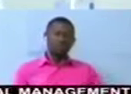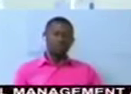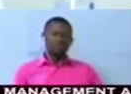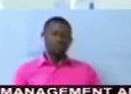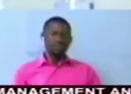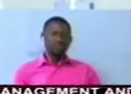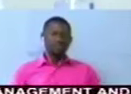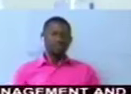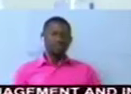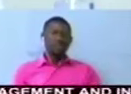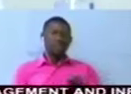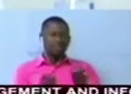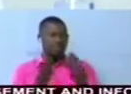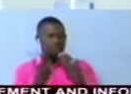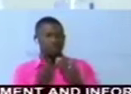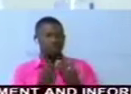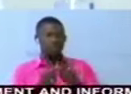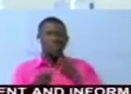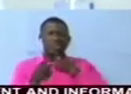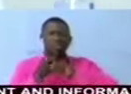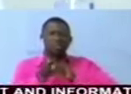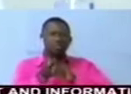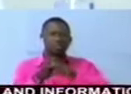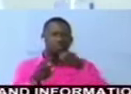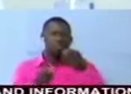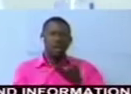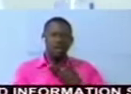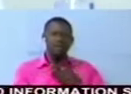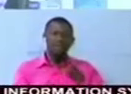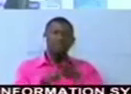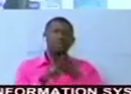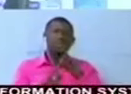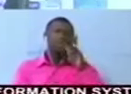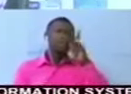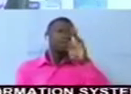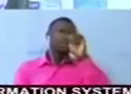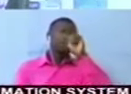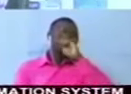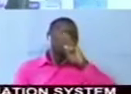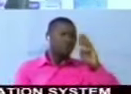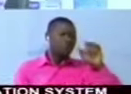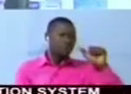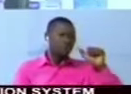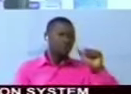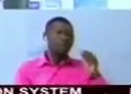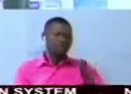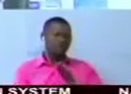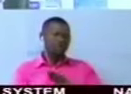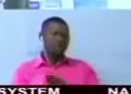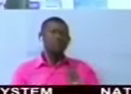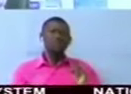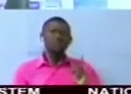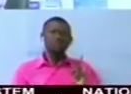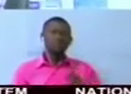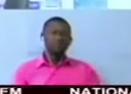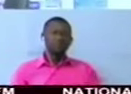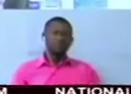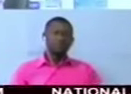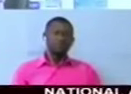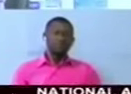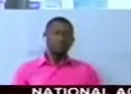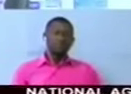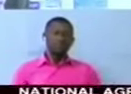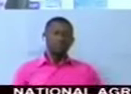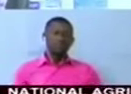Tell us the relationship you had with him, if any. Wax ñu bu fekke ne am nga ben joko ak mom ban façon ni joko la. Wa mom kër gi ñoo